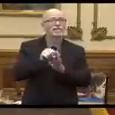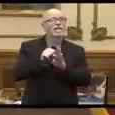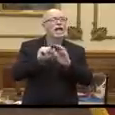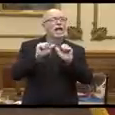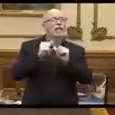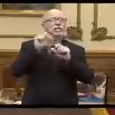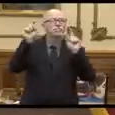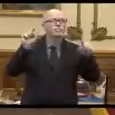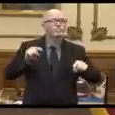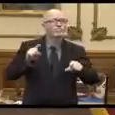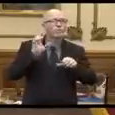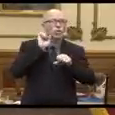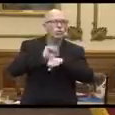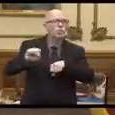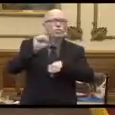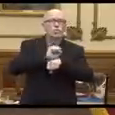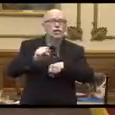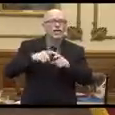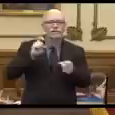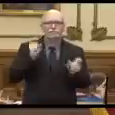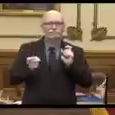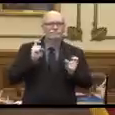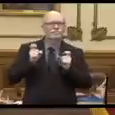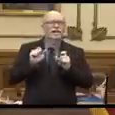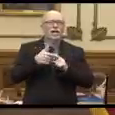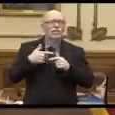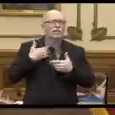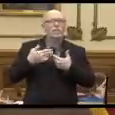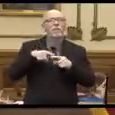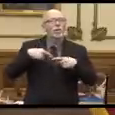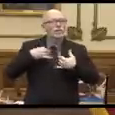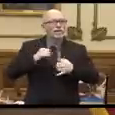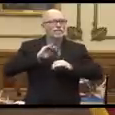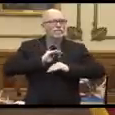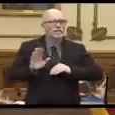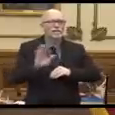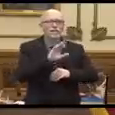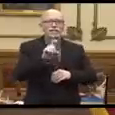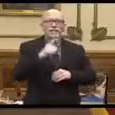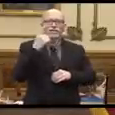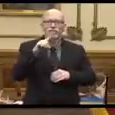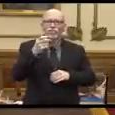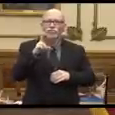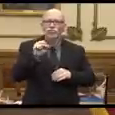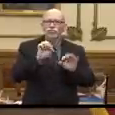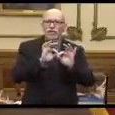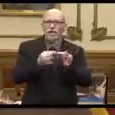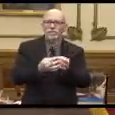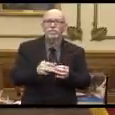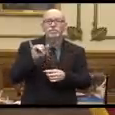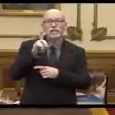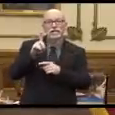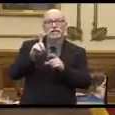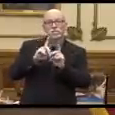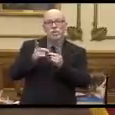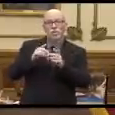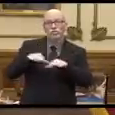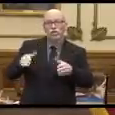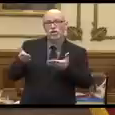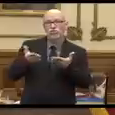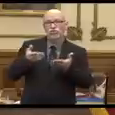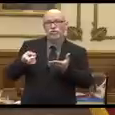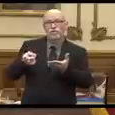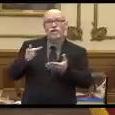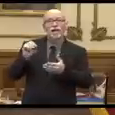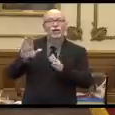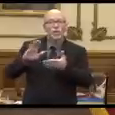agencies have worked tirelessly to adapt their procedures to continue meeting the needs of Hoosier families. The Indiana Department of Child Services, its